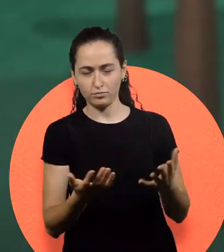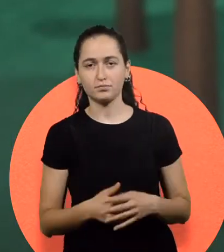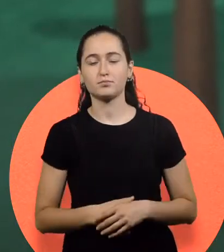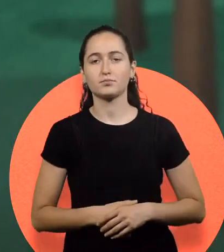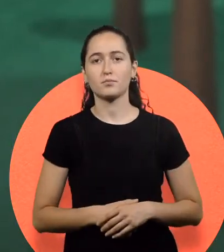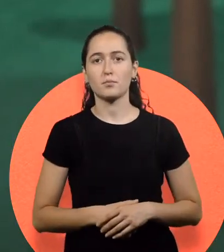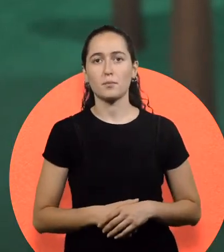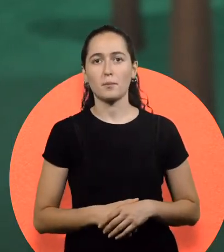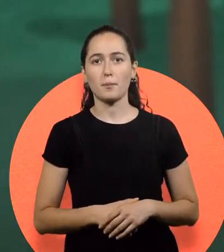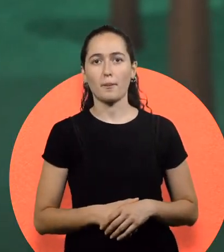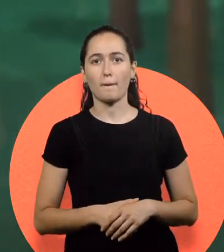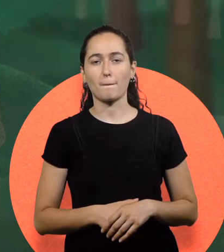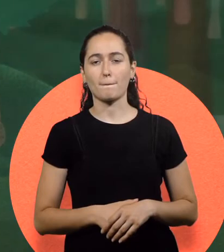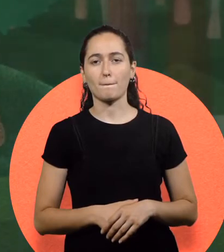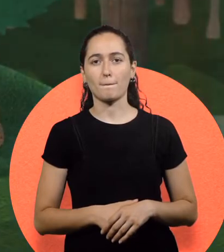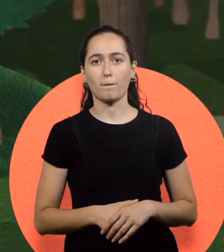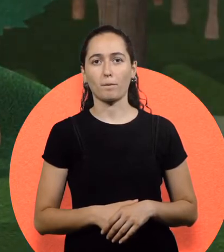Don't lose hope, Mefitú.